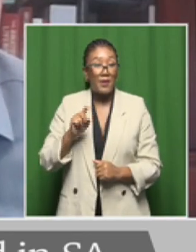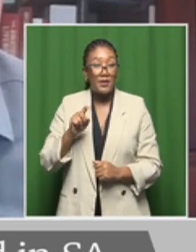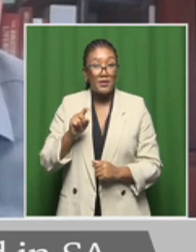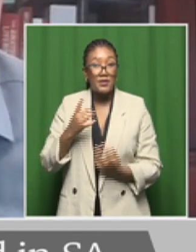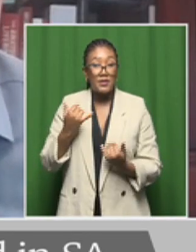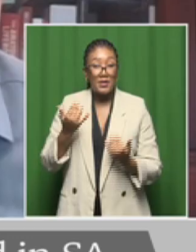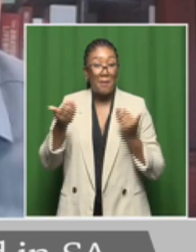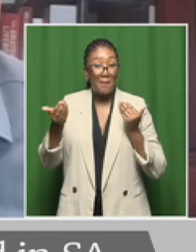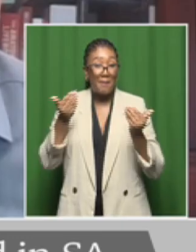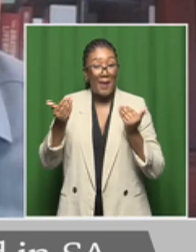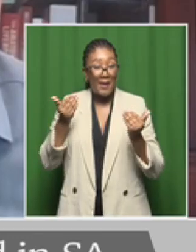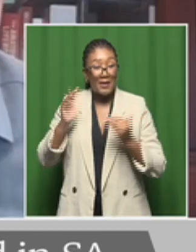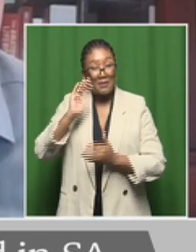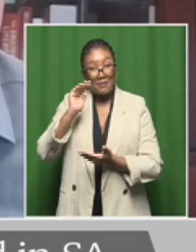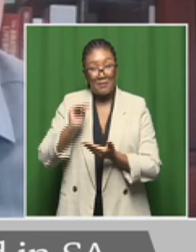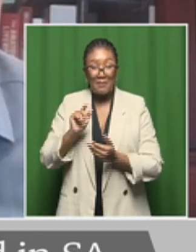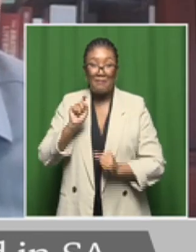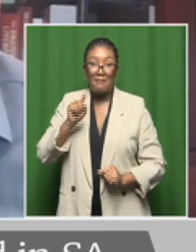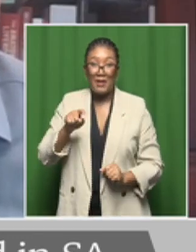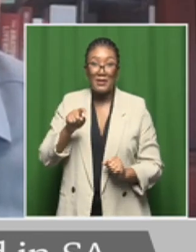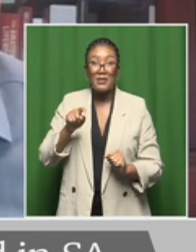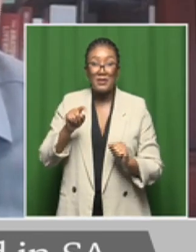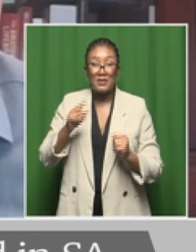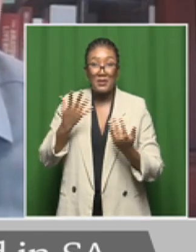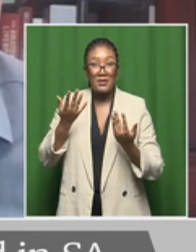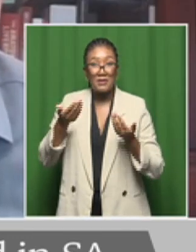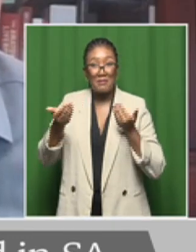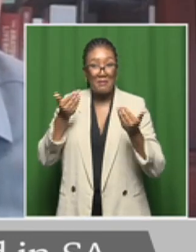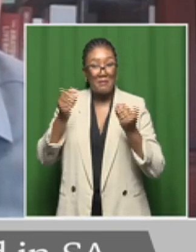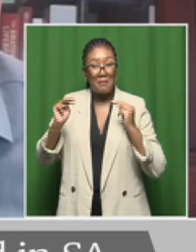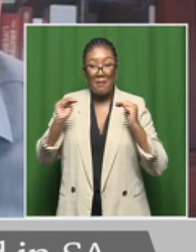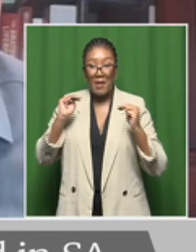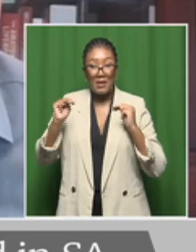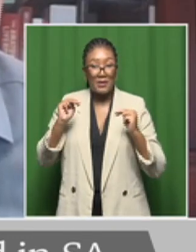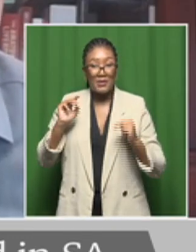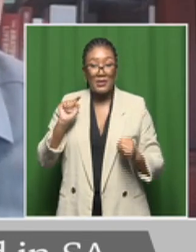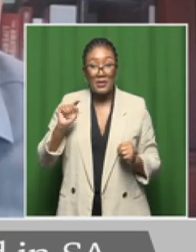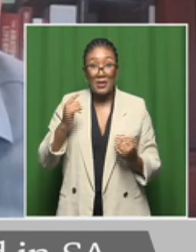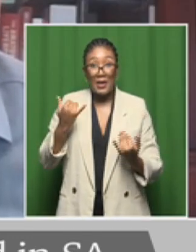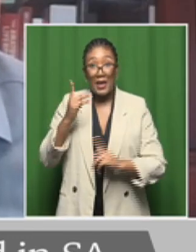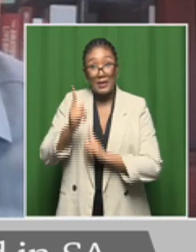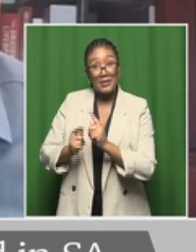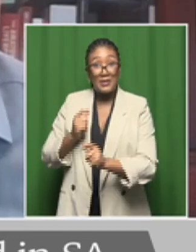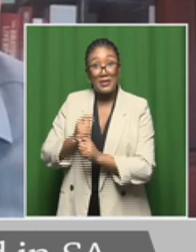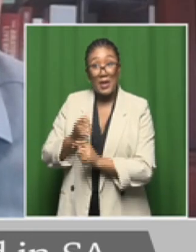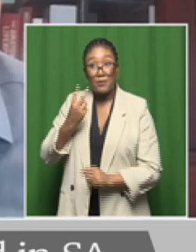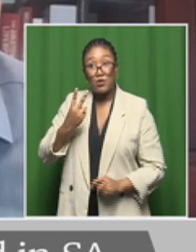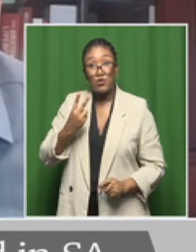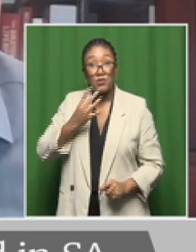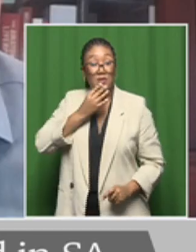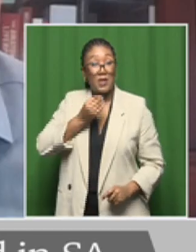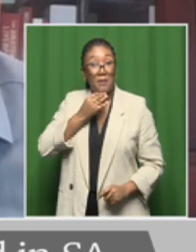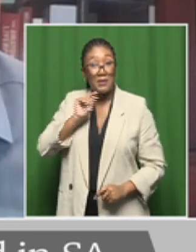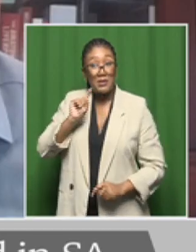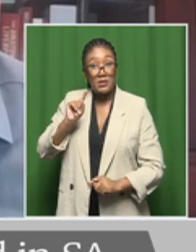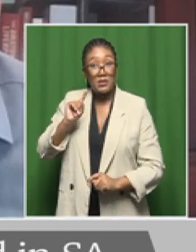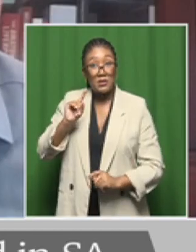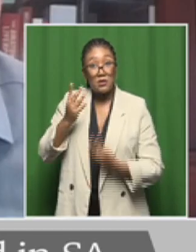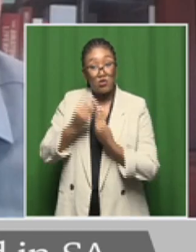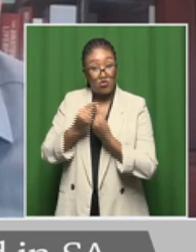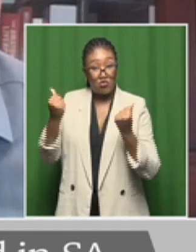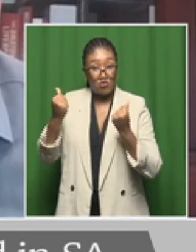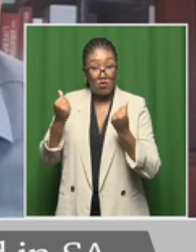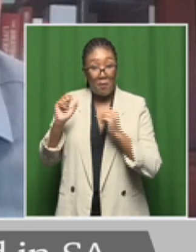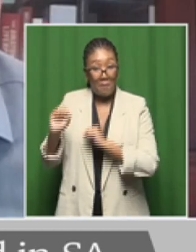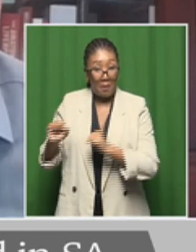control. Brings us to the question, can type 2 diabetes then be cured? or is this something that will